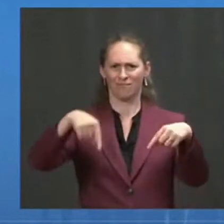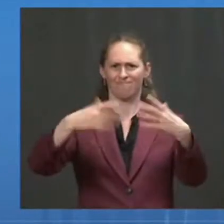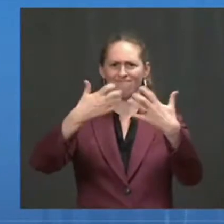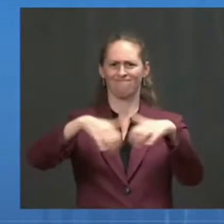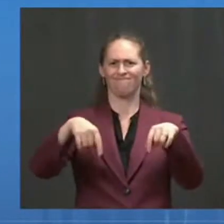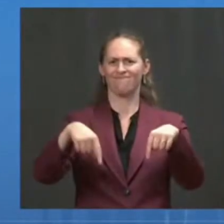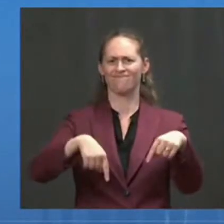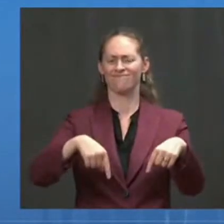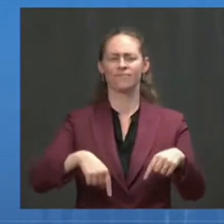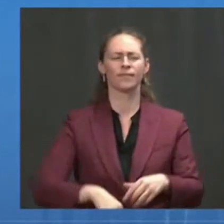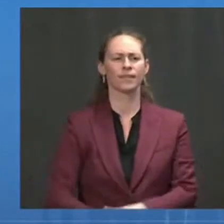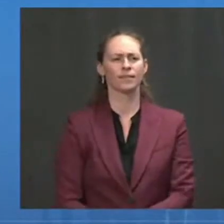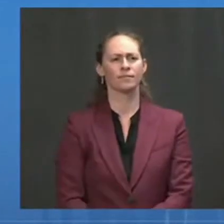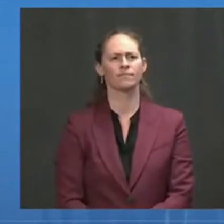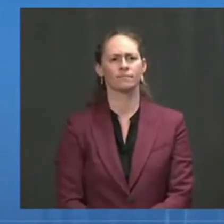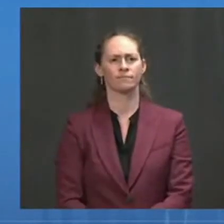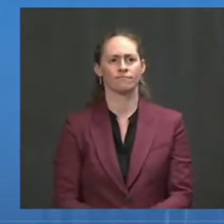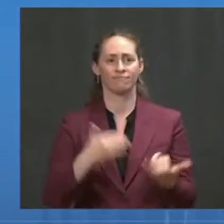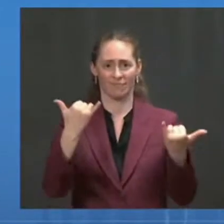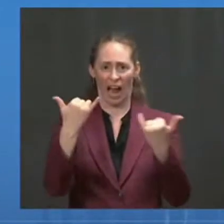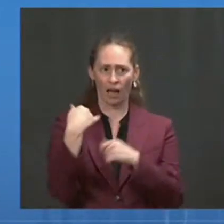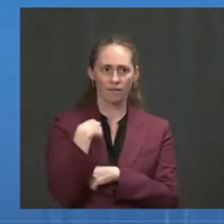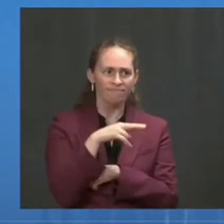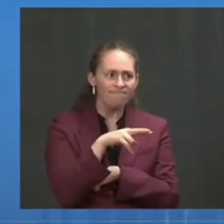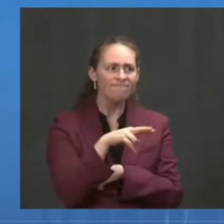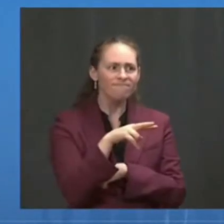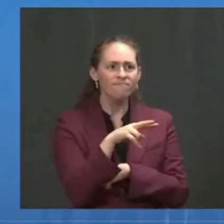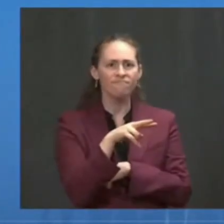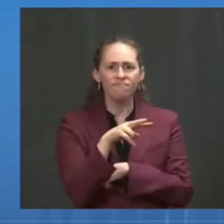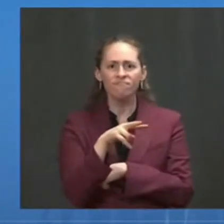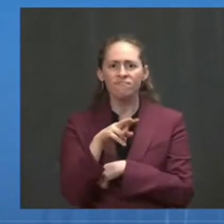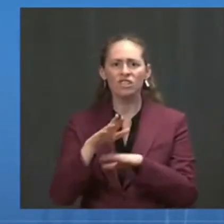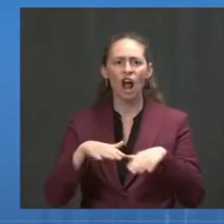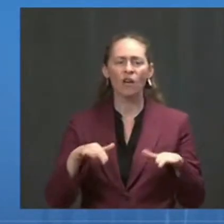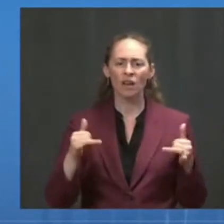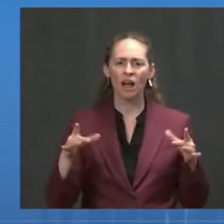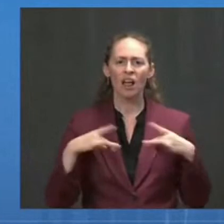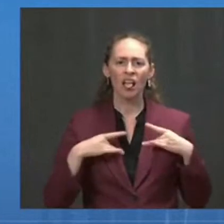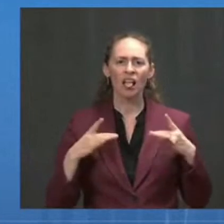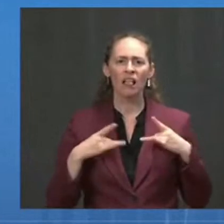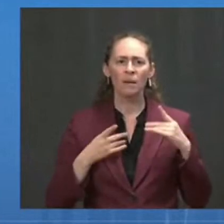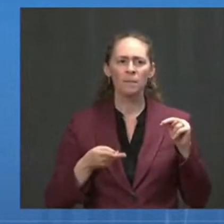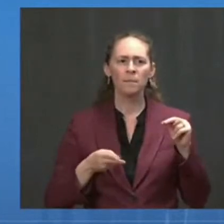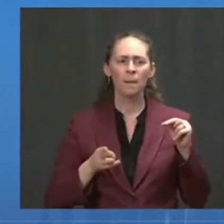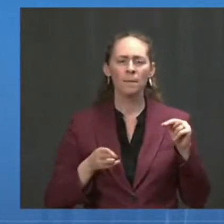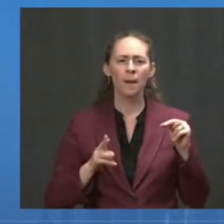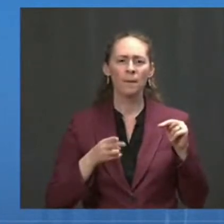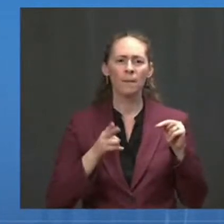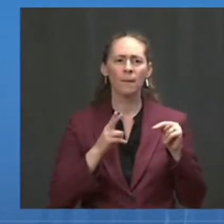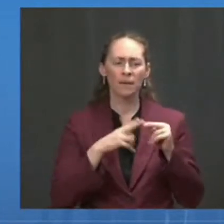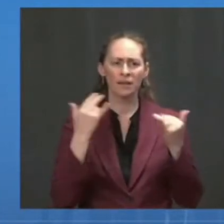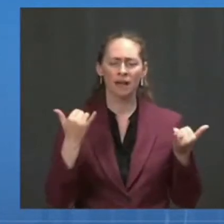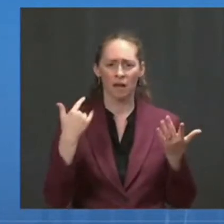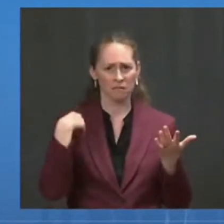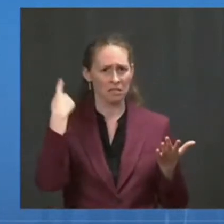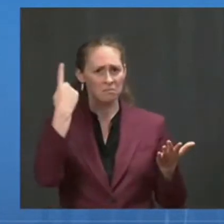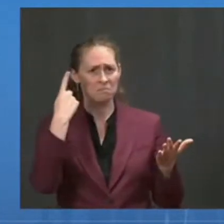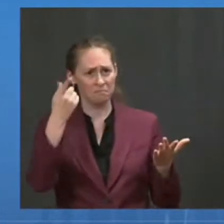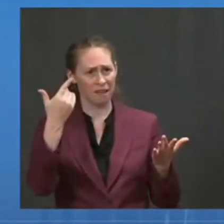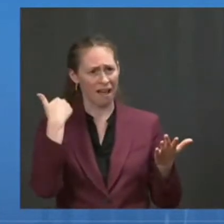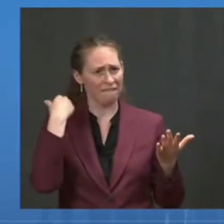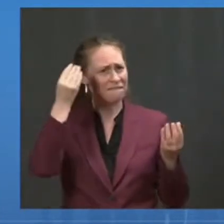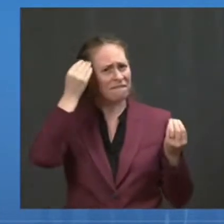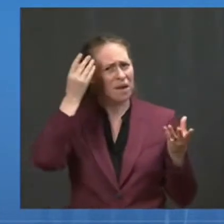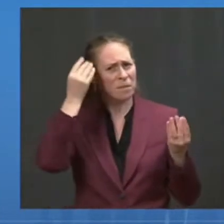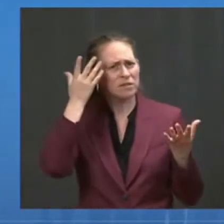number of children being infected with COVID-19. So I have a twofold question. Is there data to suggest that the Delta variant is more virulent in